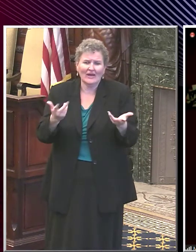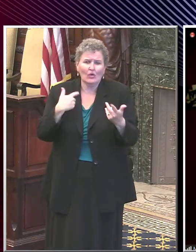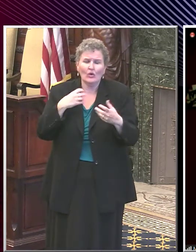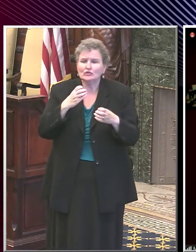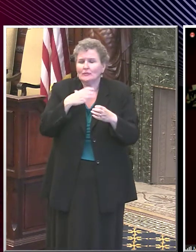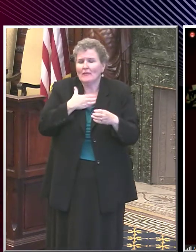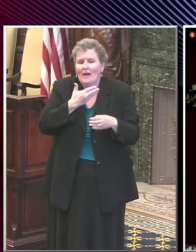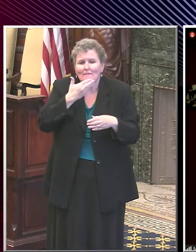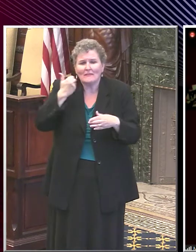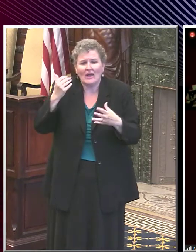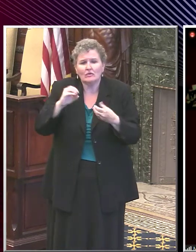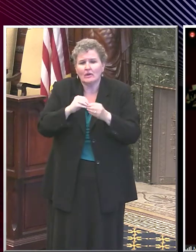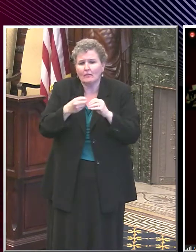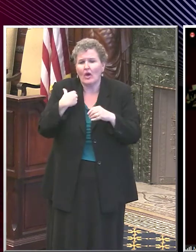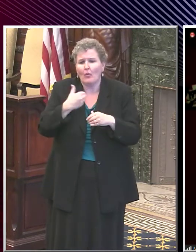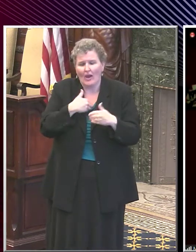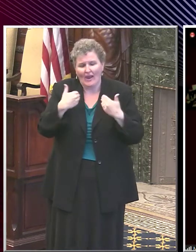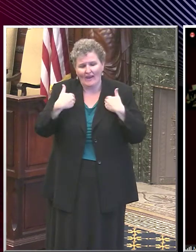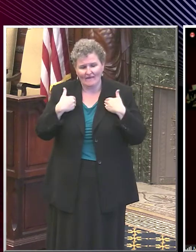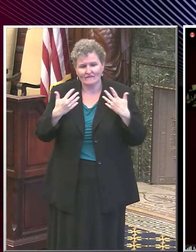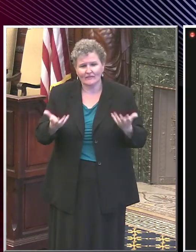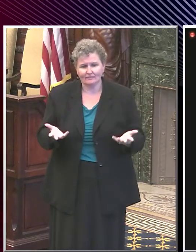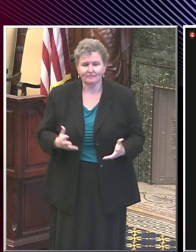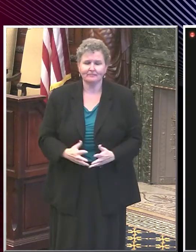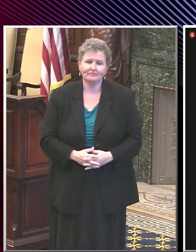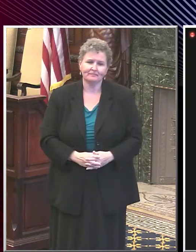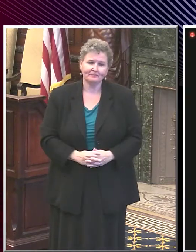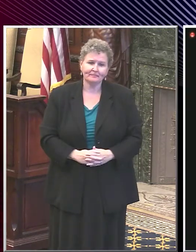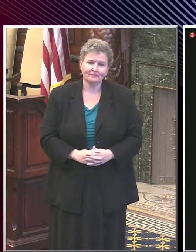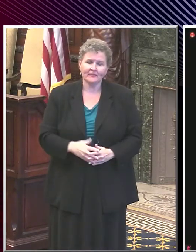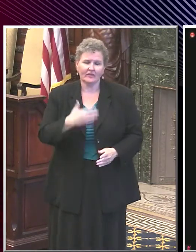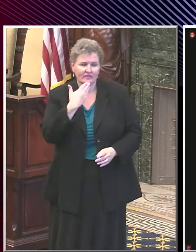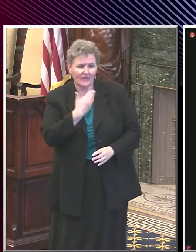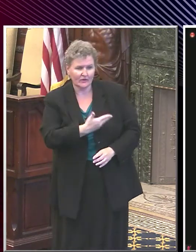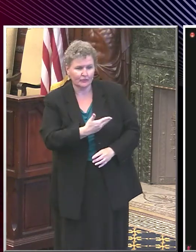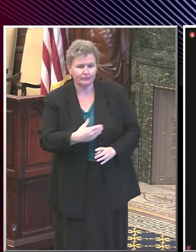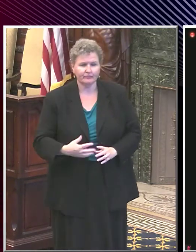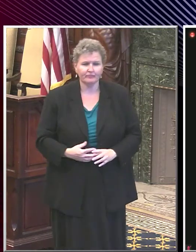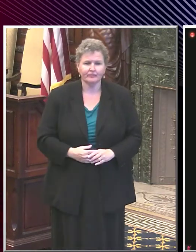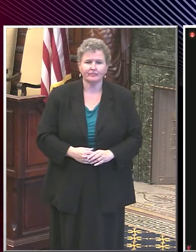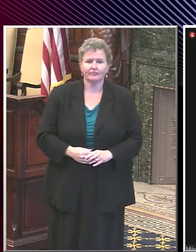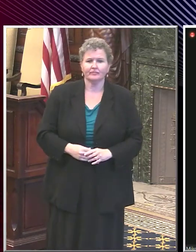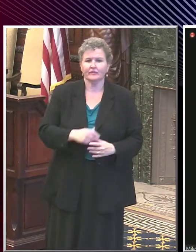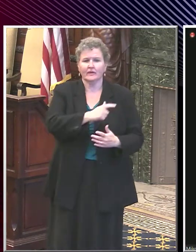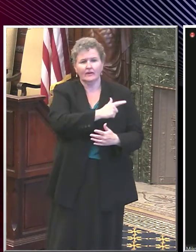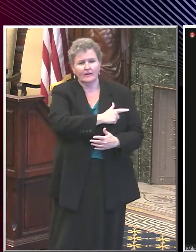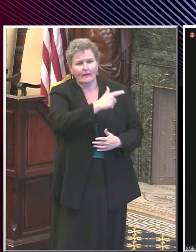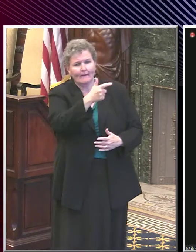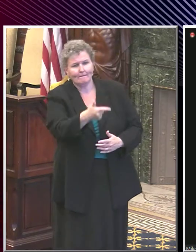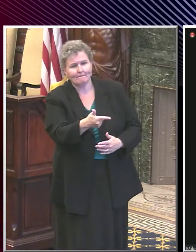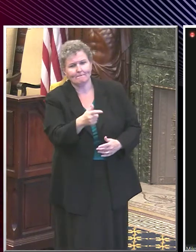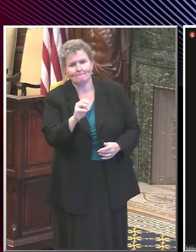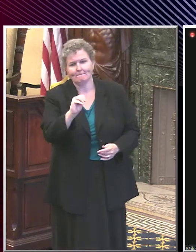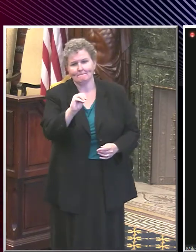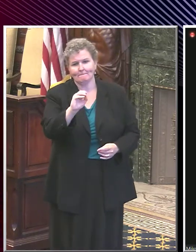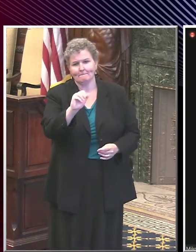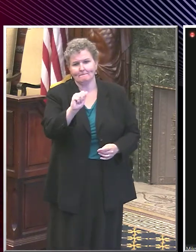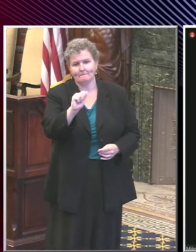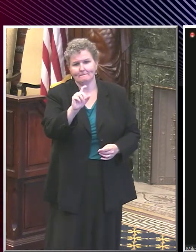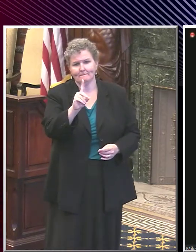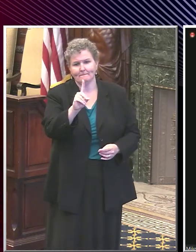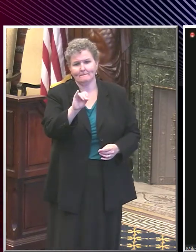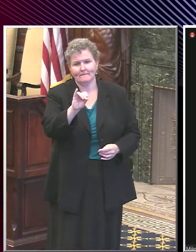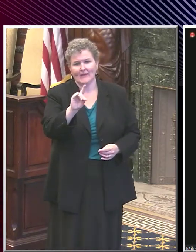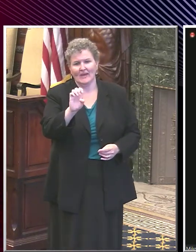numbers we have. Okay, thank you. Thank you, Mike. Let's go to Manny Smith of